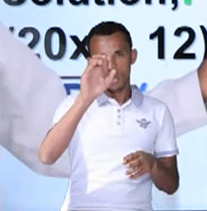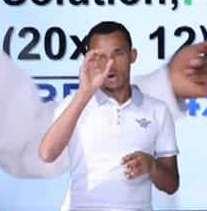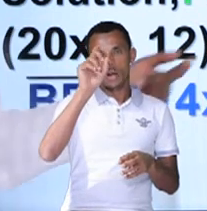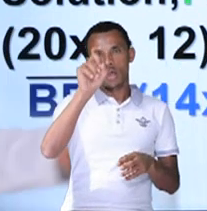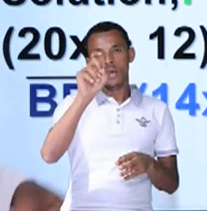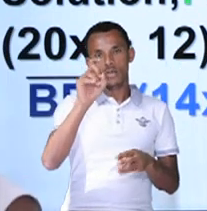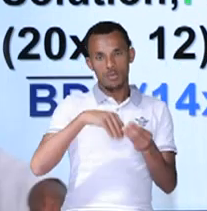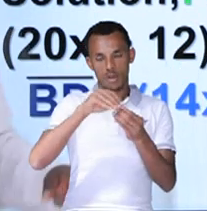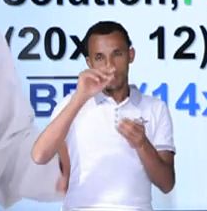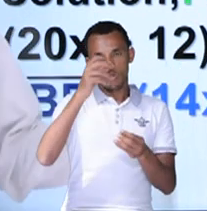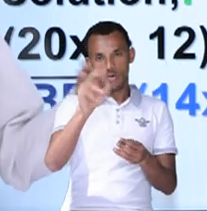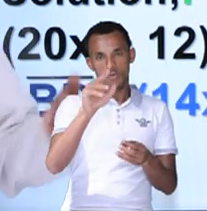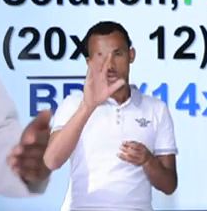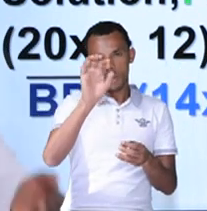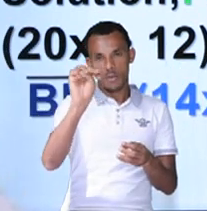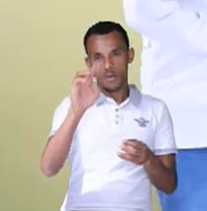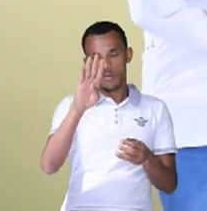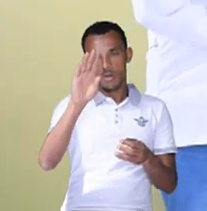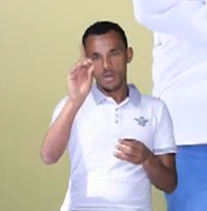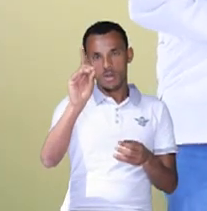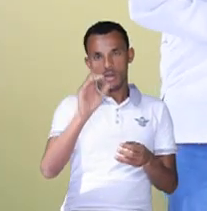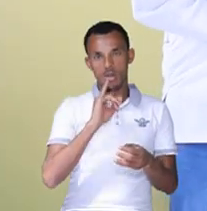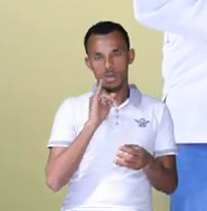12 centimeter and BD is